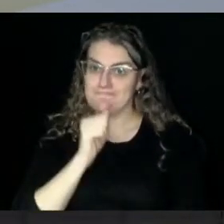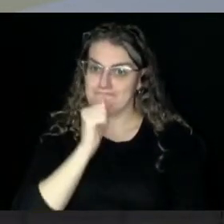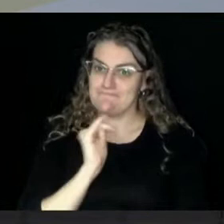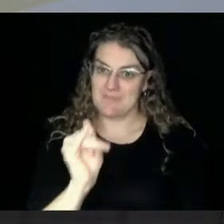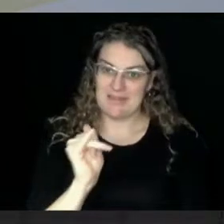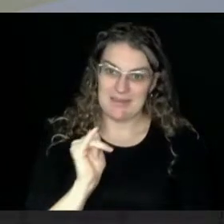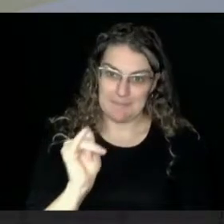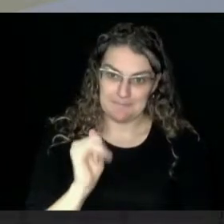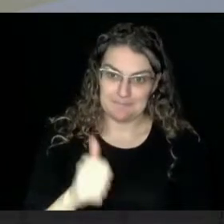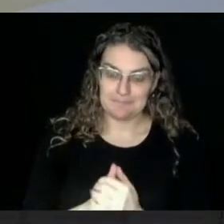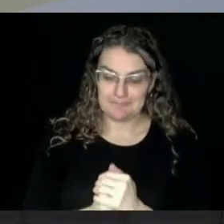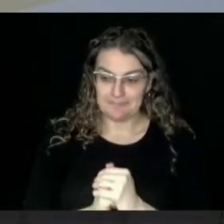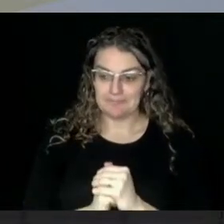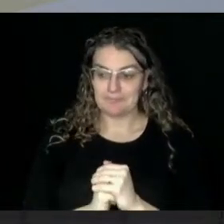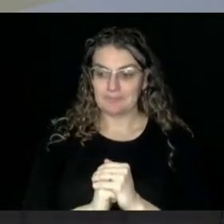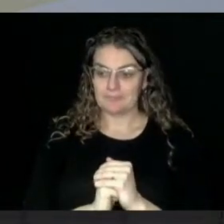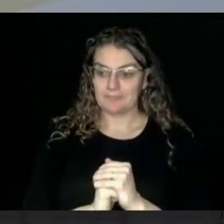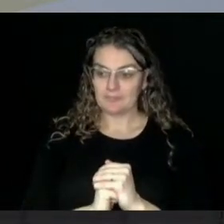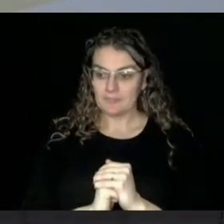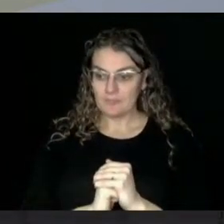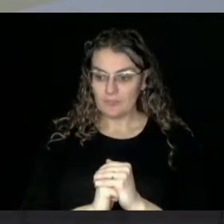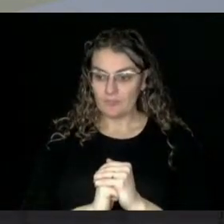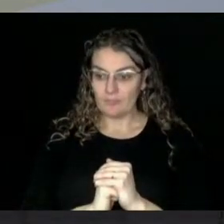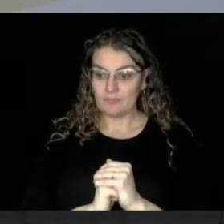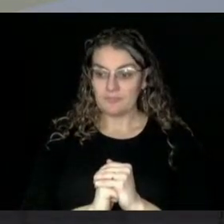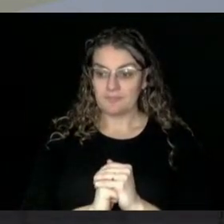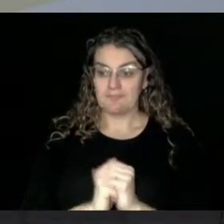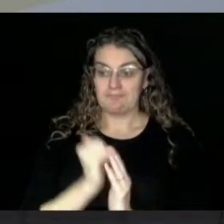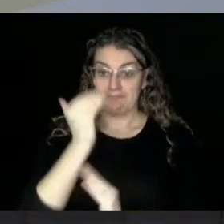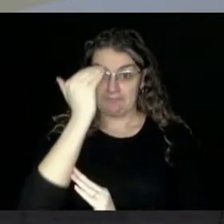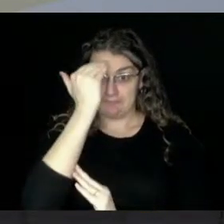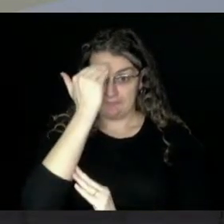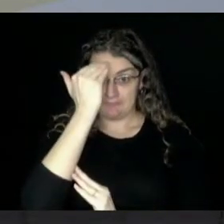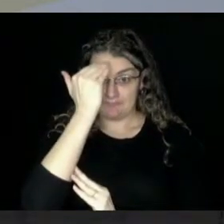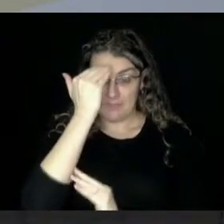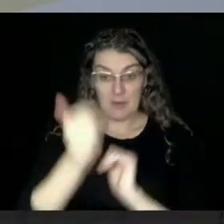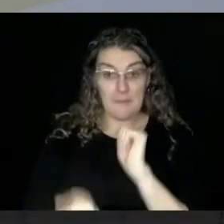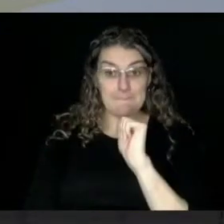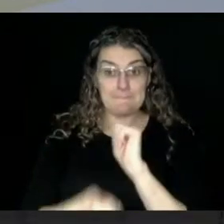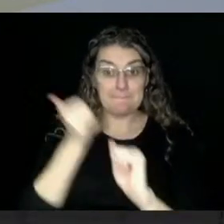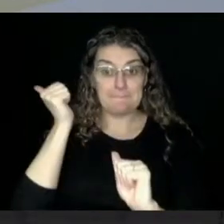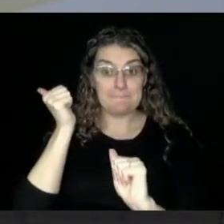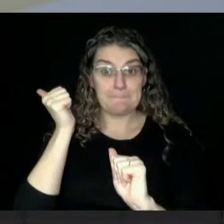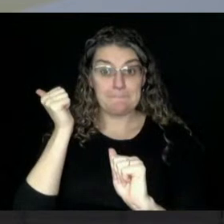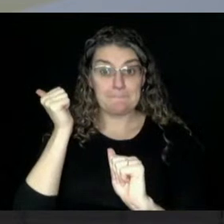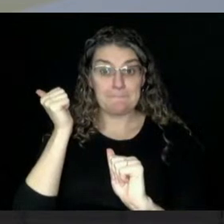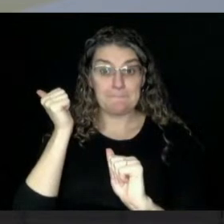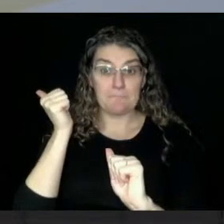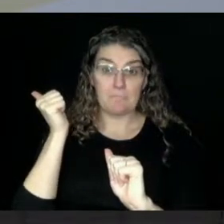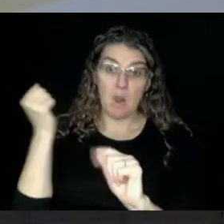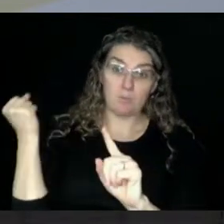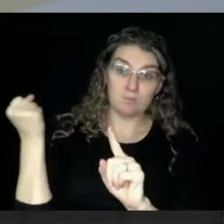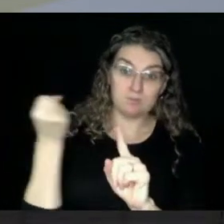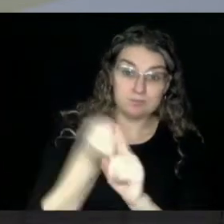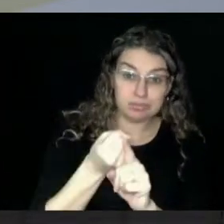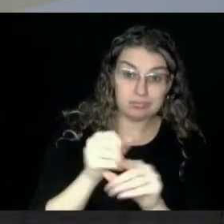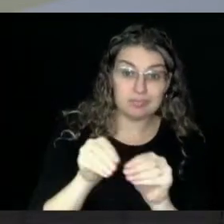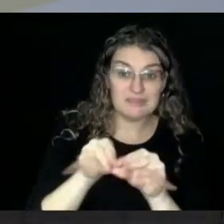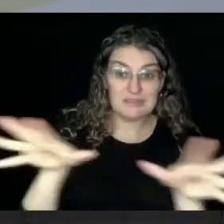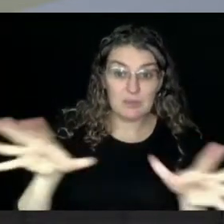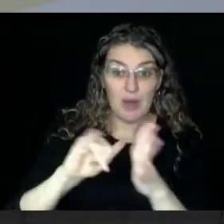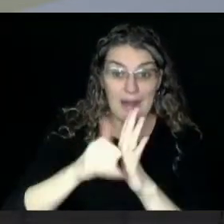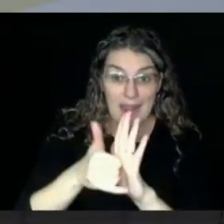We know the largest COVID-19 risk for PI is importation of the virus at this time. And while we have worked hard to keep the virus